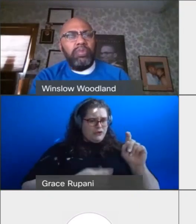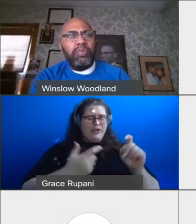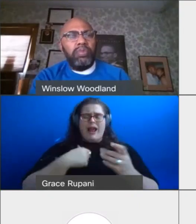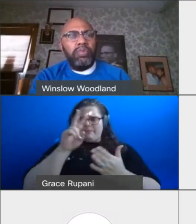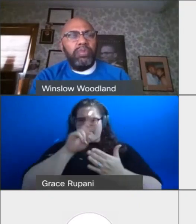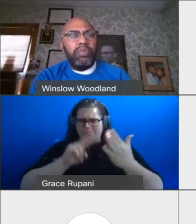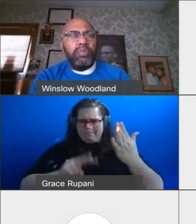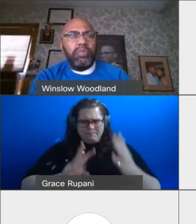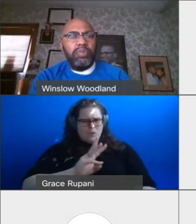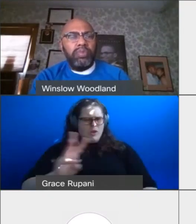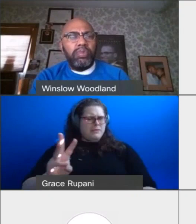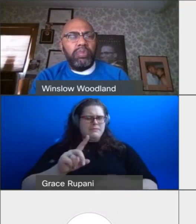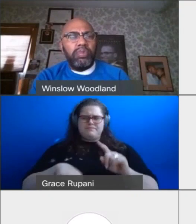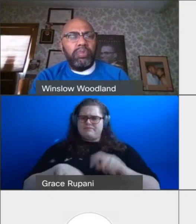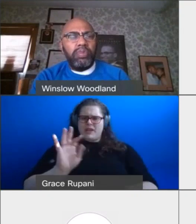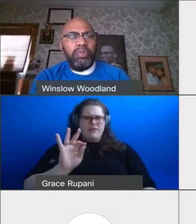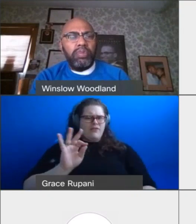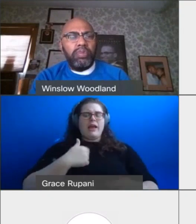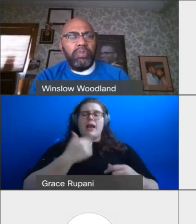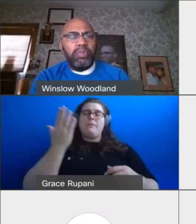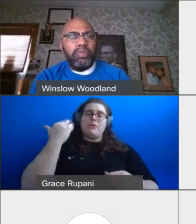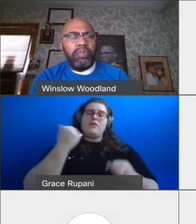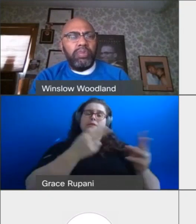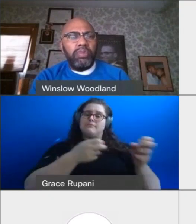see the phone number I had shared from the website before.